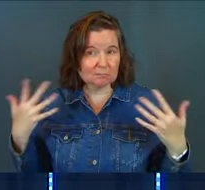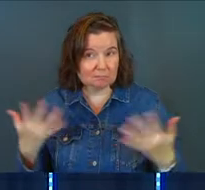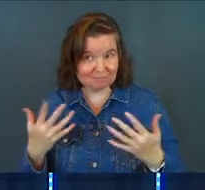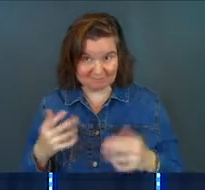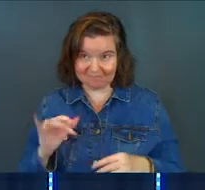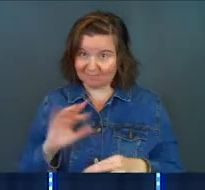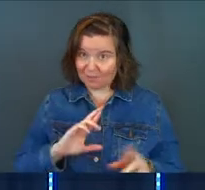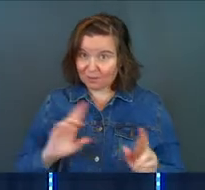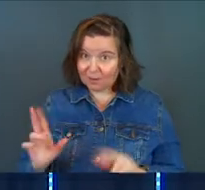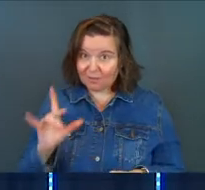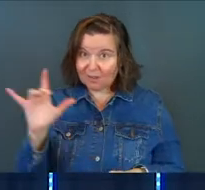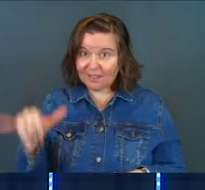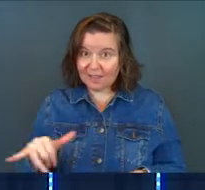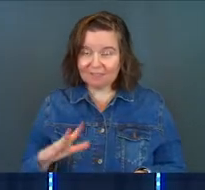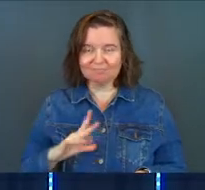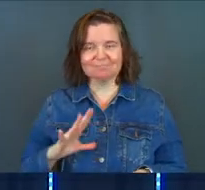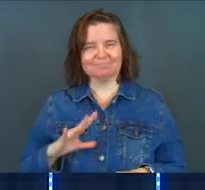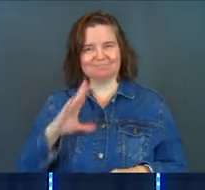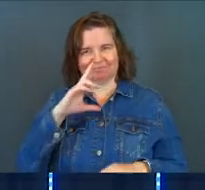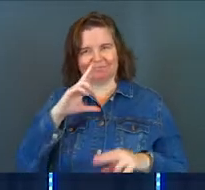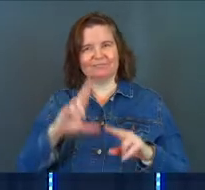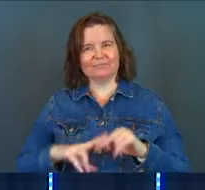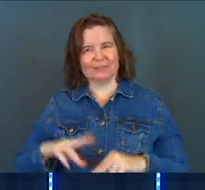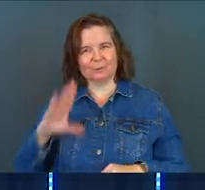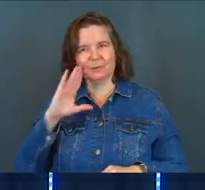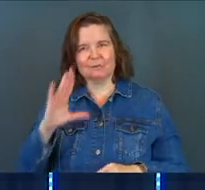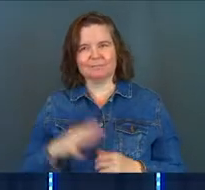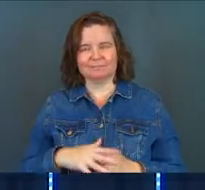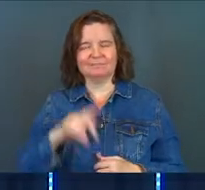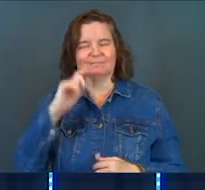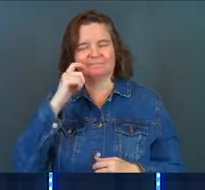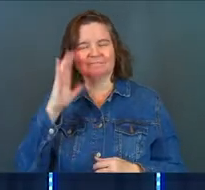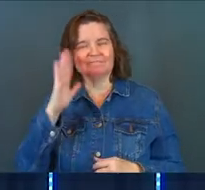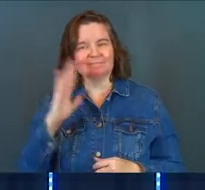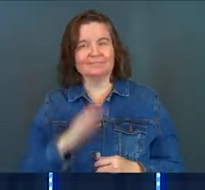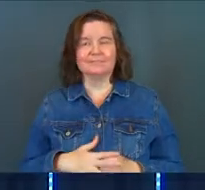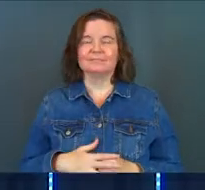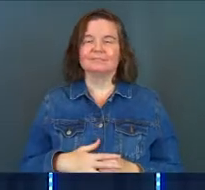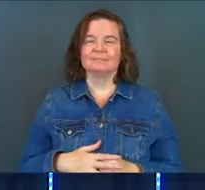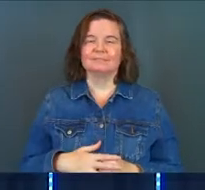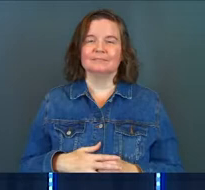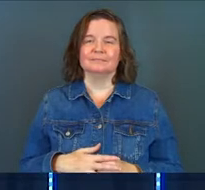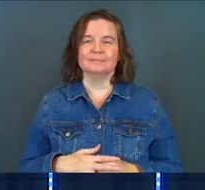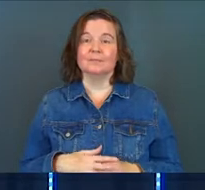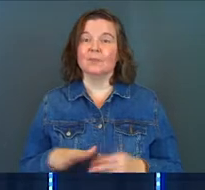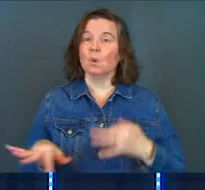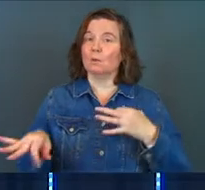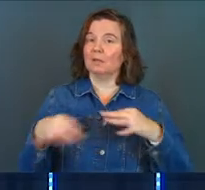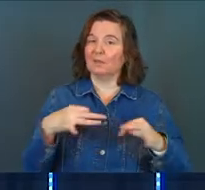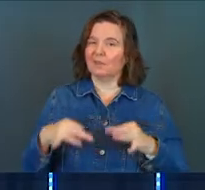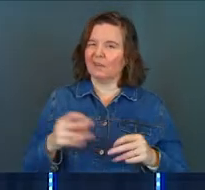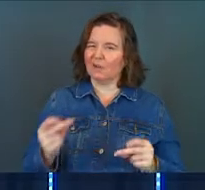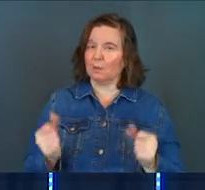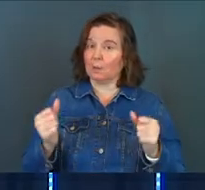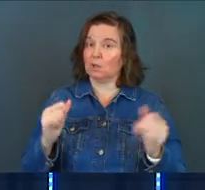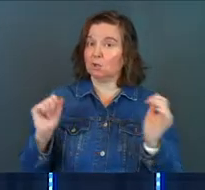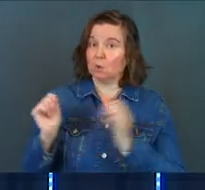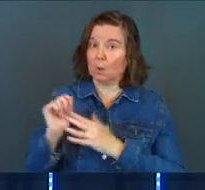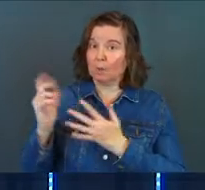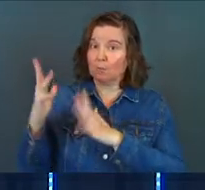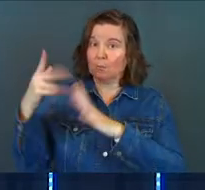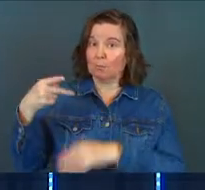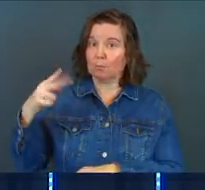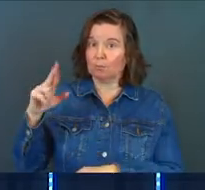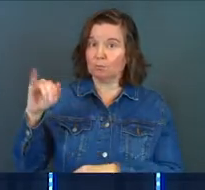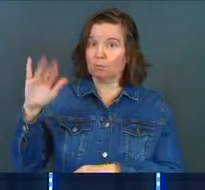You ready for that? It's going to be fun. It's going to be fun. So let me just define this just really, really quickly. So praise first,